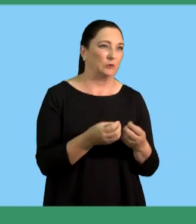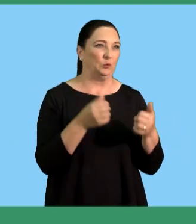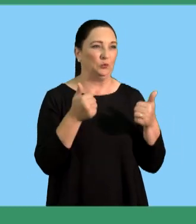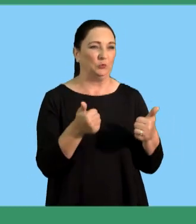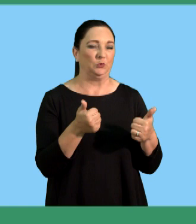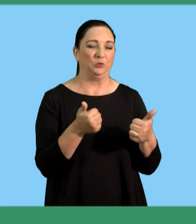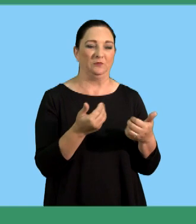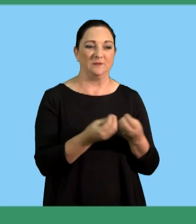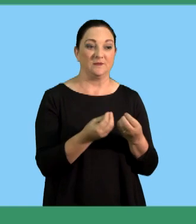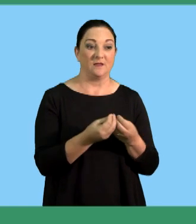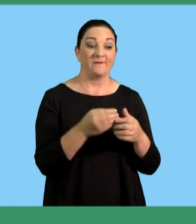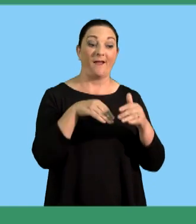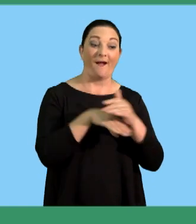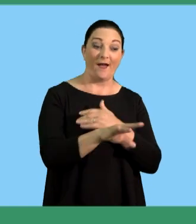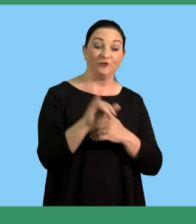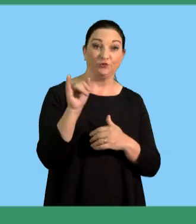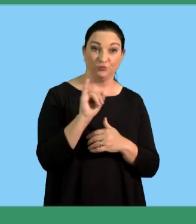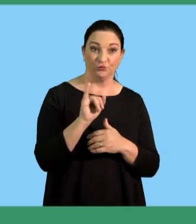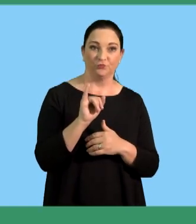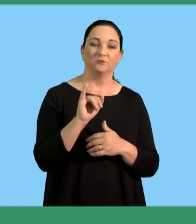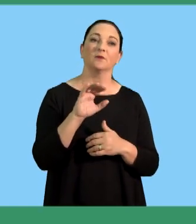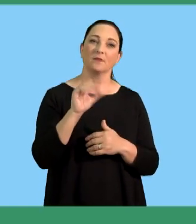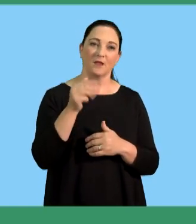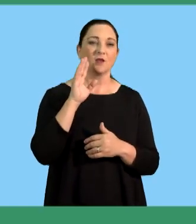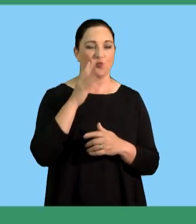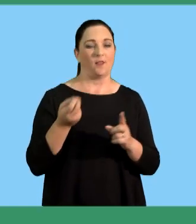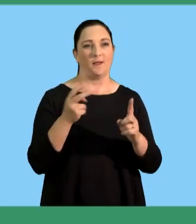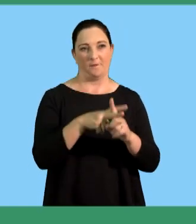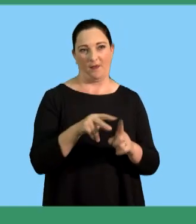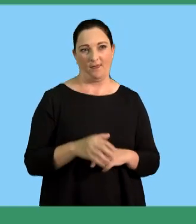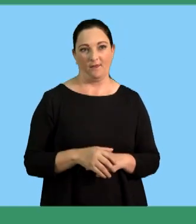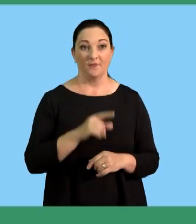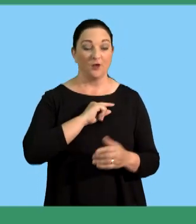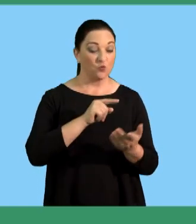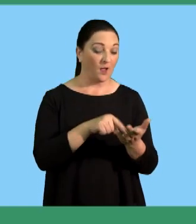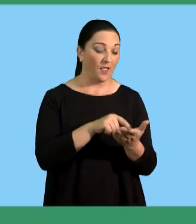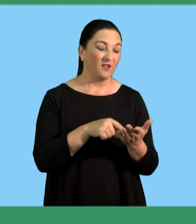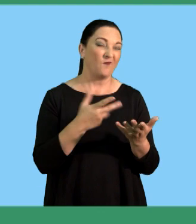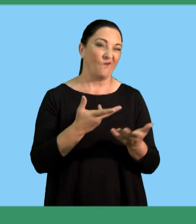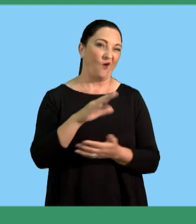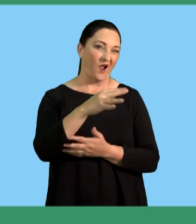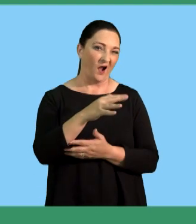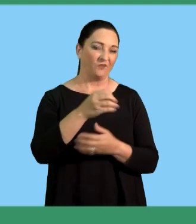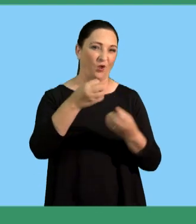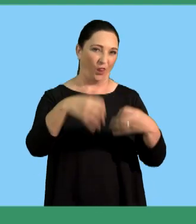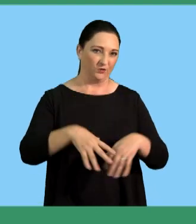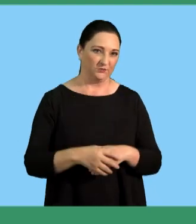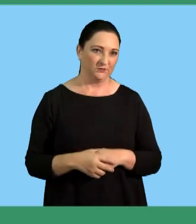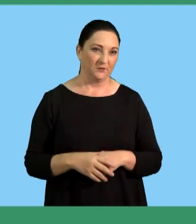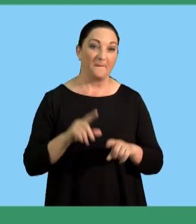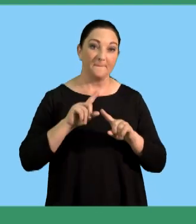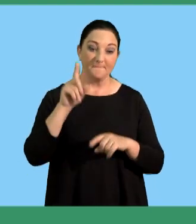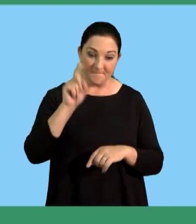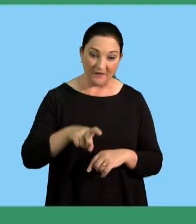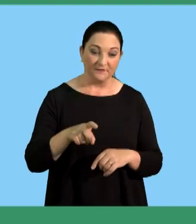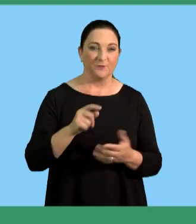or assets are underinsured. That's what we mean there. So calculating average loss. Average loss has to be